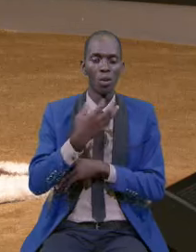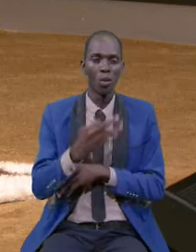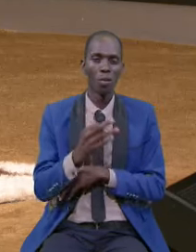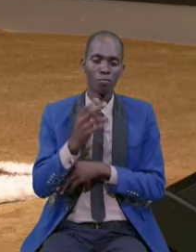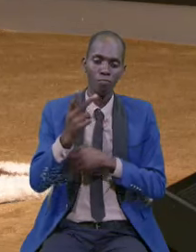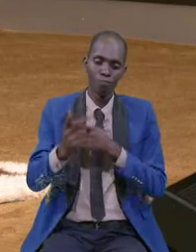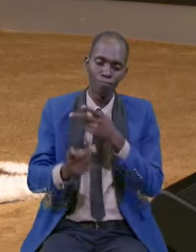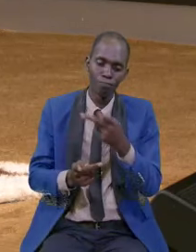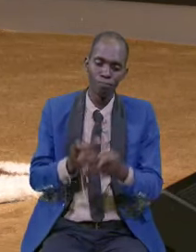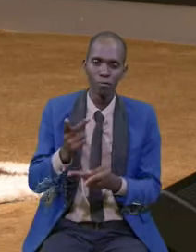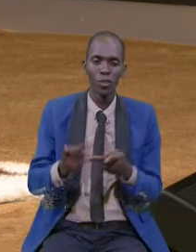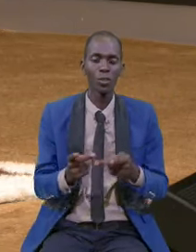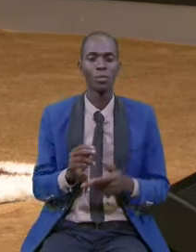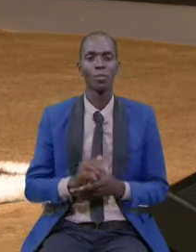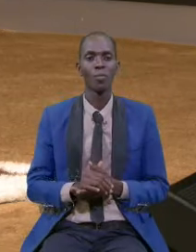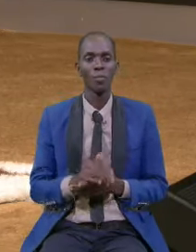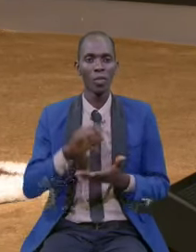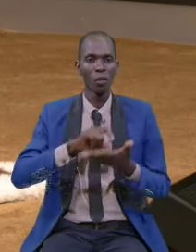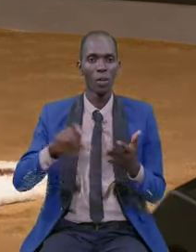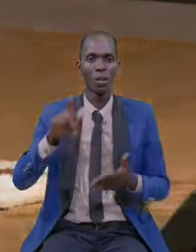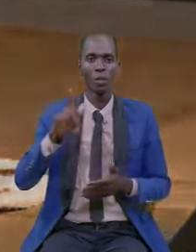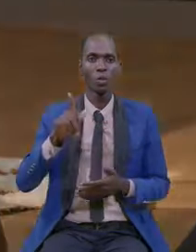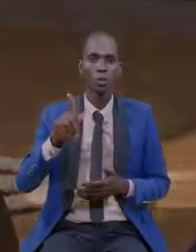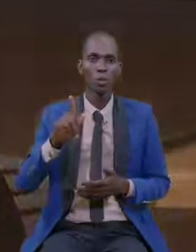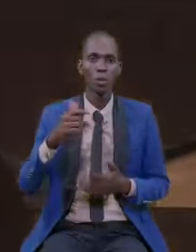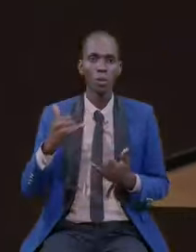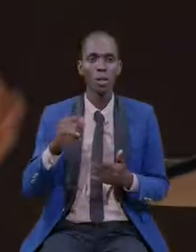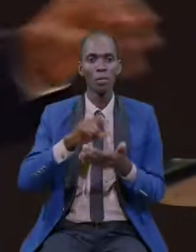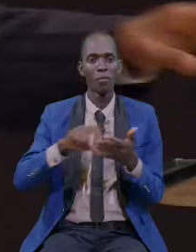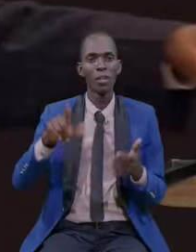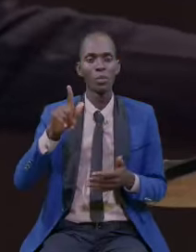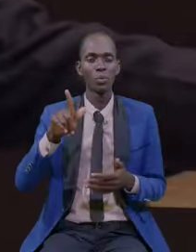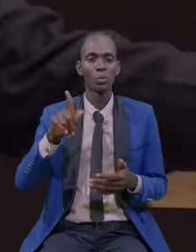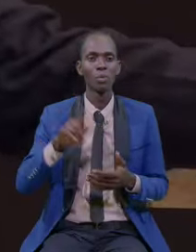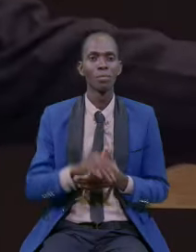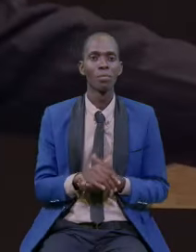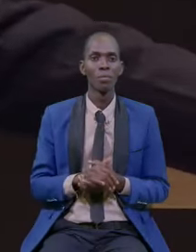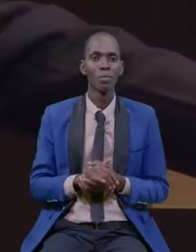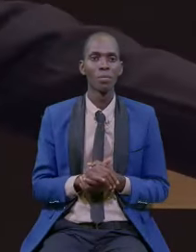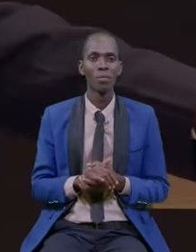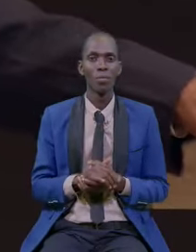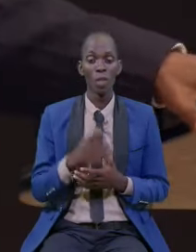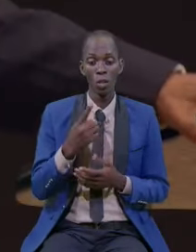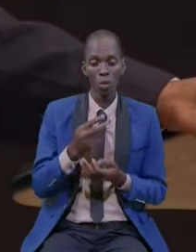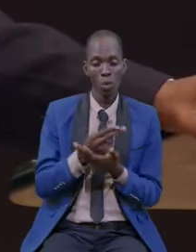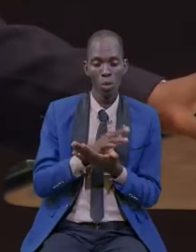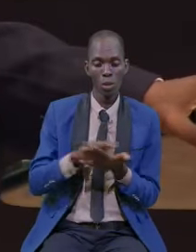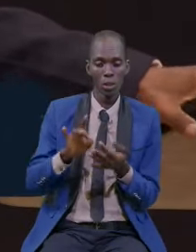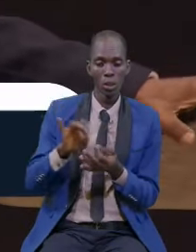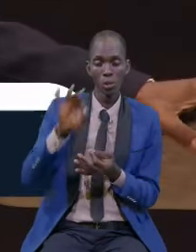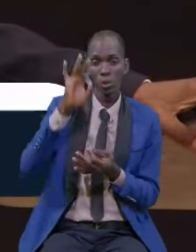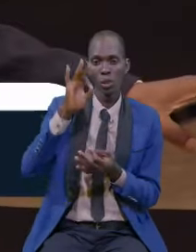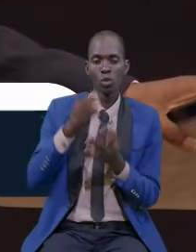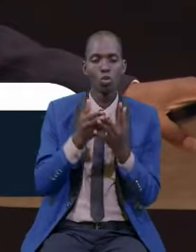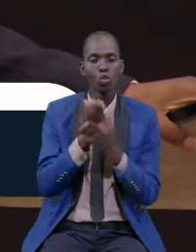of visitation. Verse 21. In verse 21, the Holy Spirit through Peter now